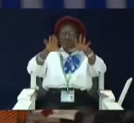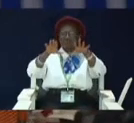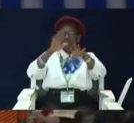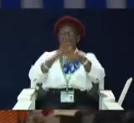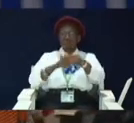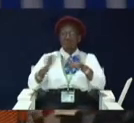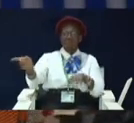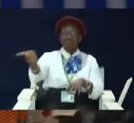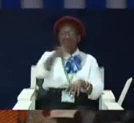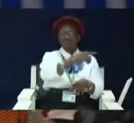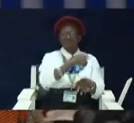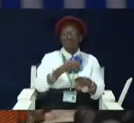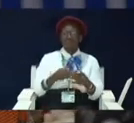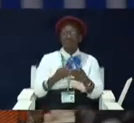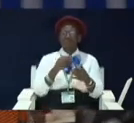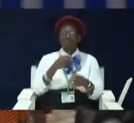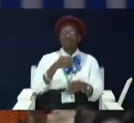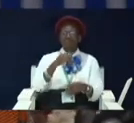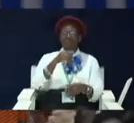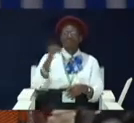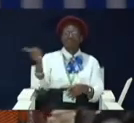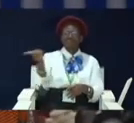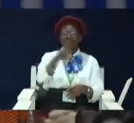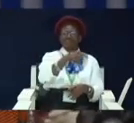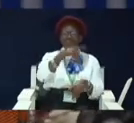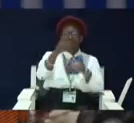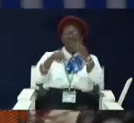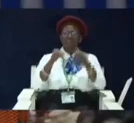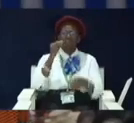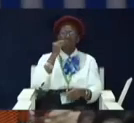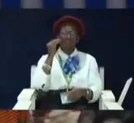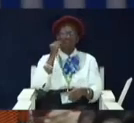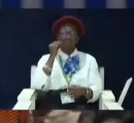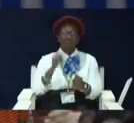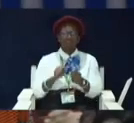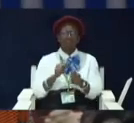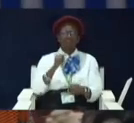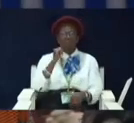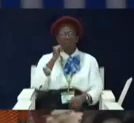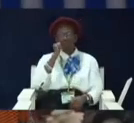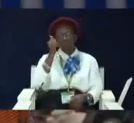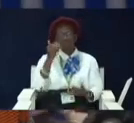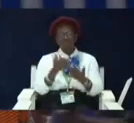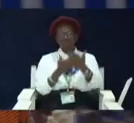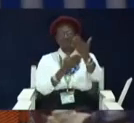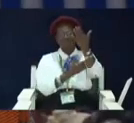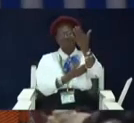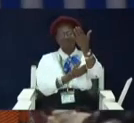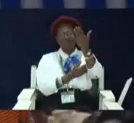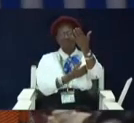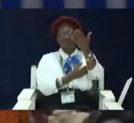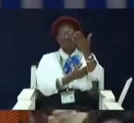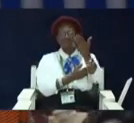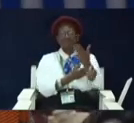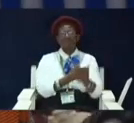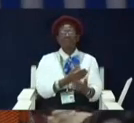Tomorrow evening there will be Holy Communion service as well as anointing service.